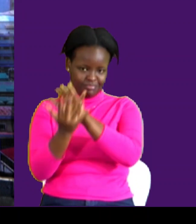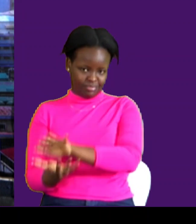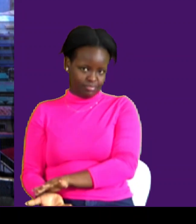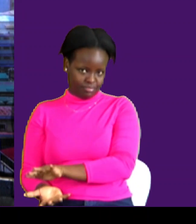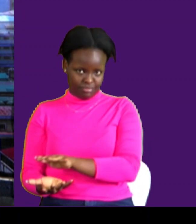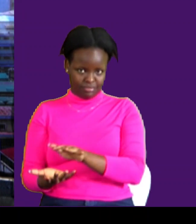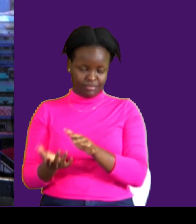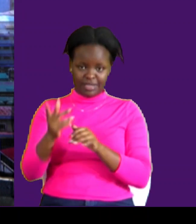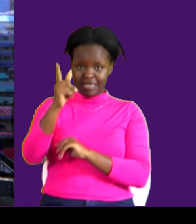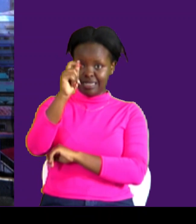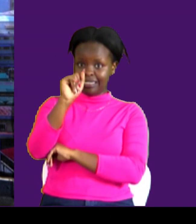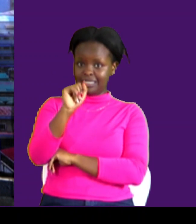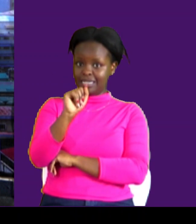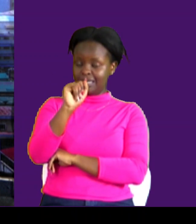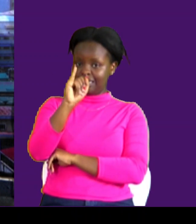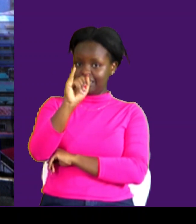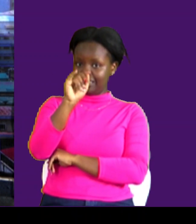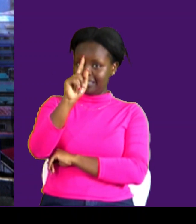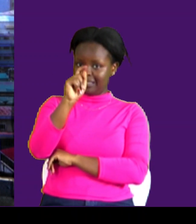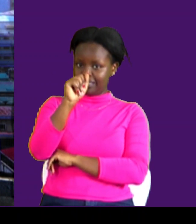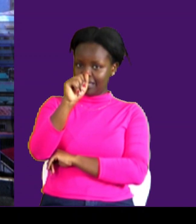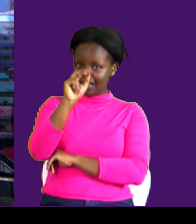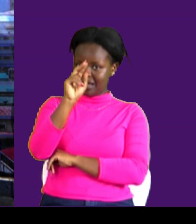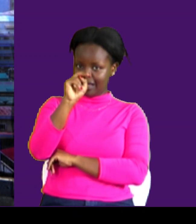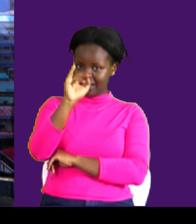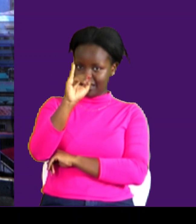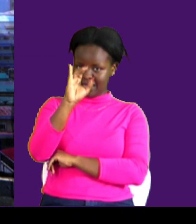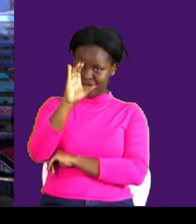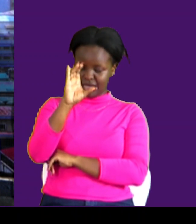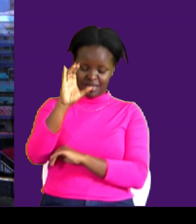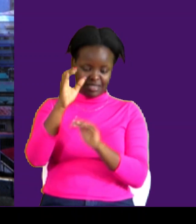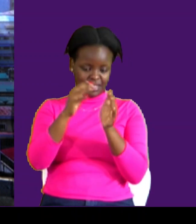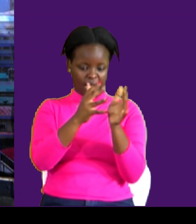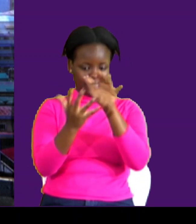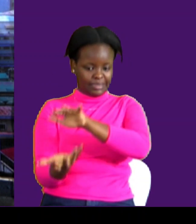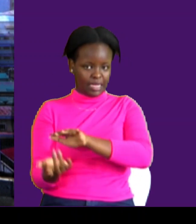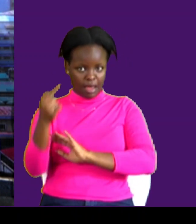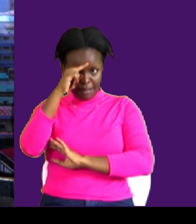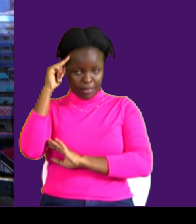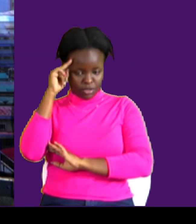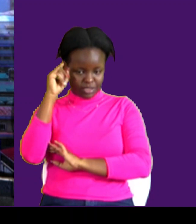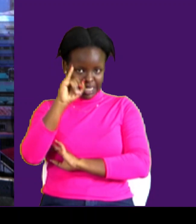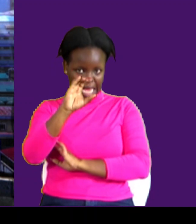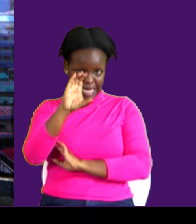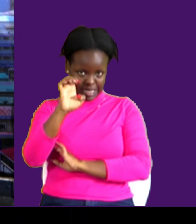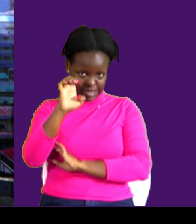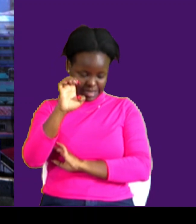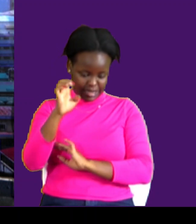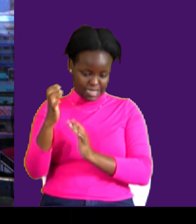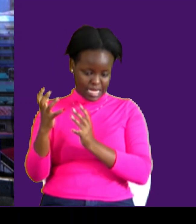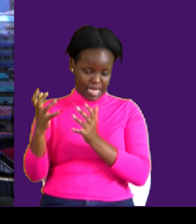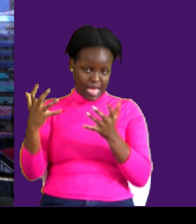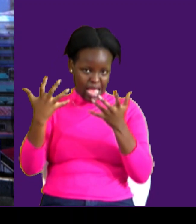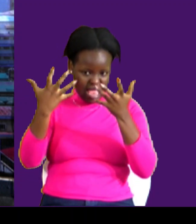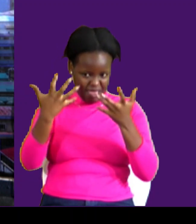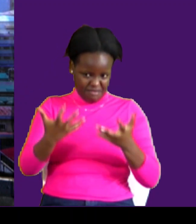the Titanic sank because of the iceberg. There was an iceberg, and the Titanic,